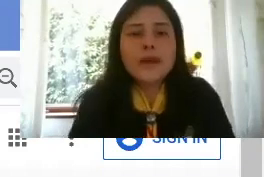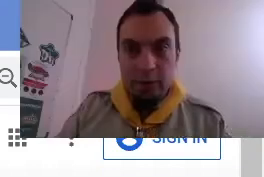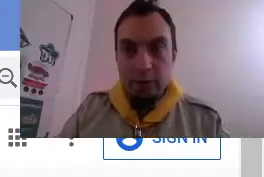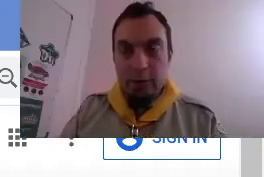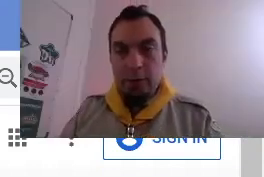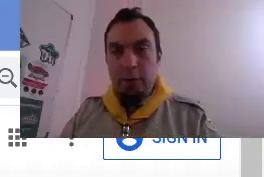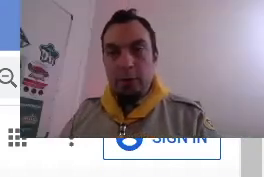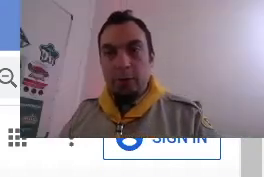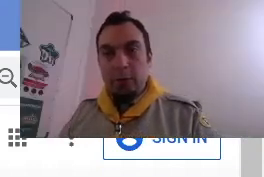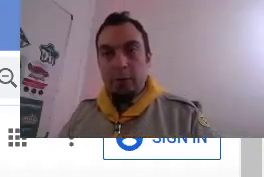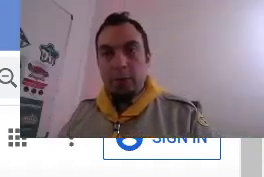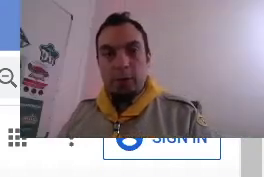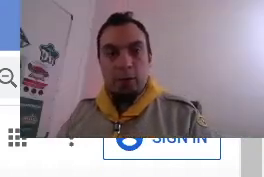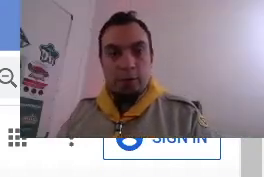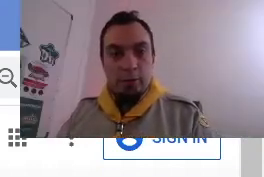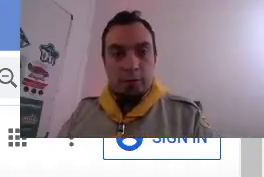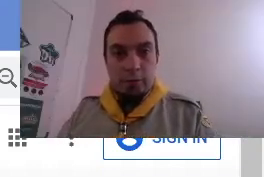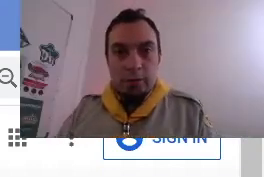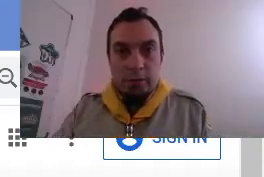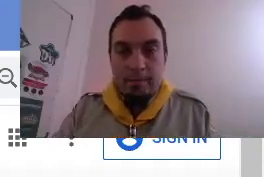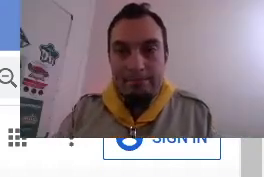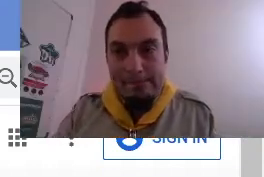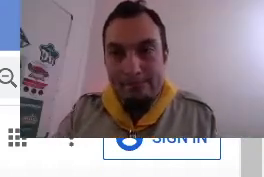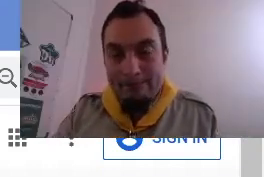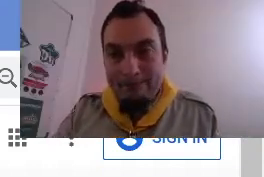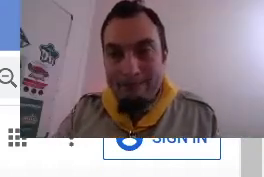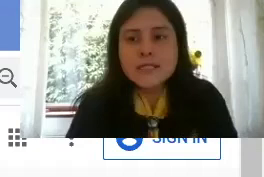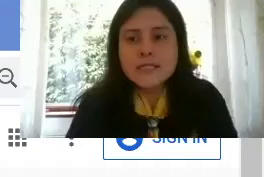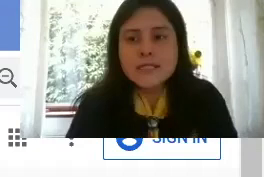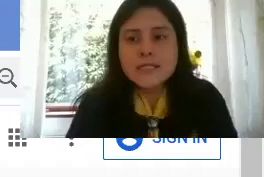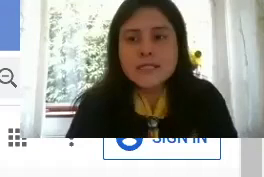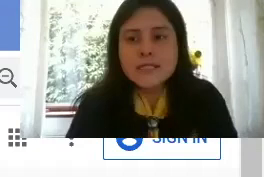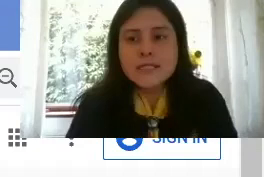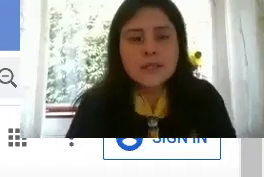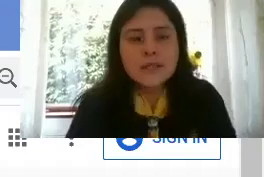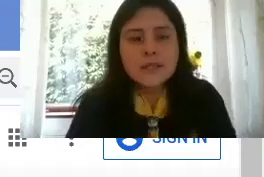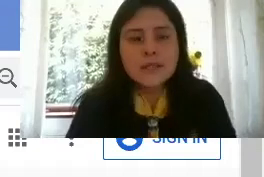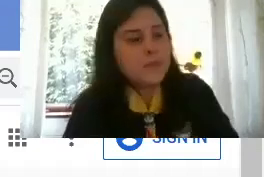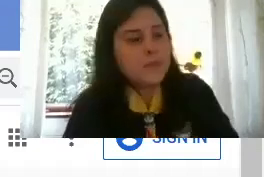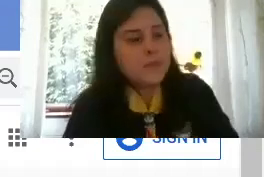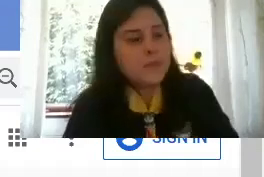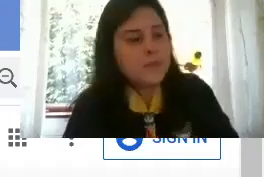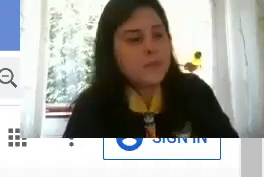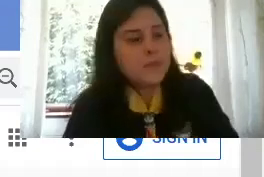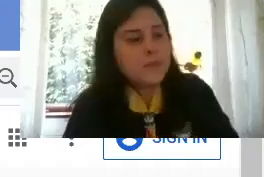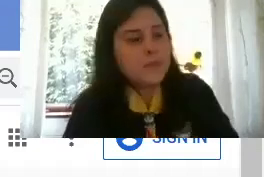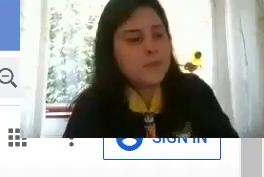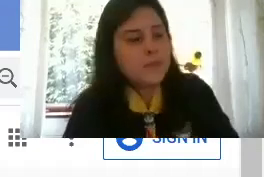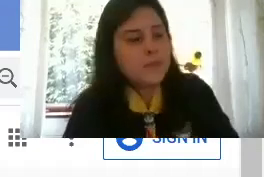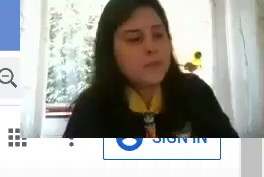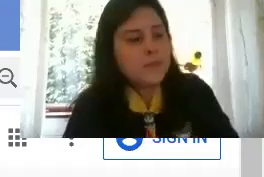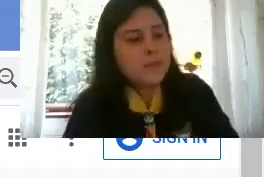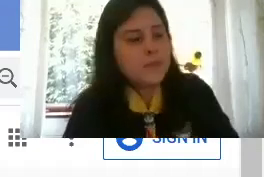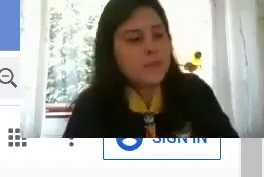All right. Yeah, we go for it. And with that, we will be coming to